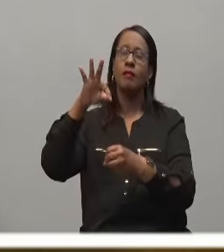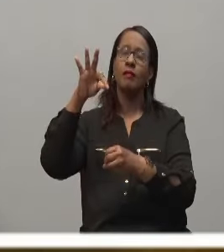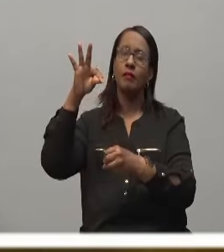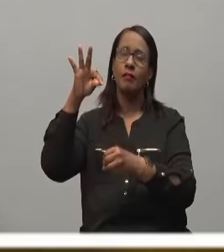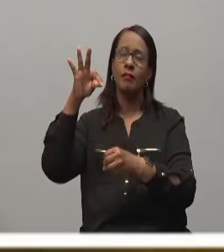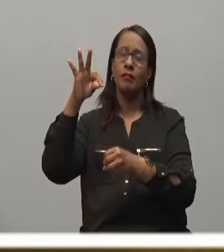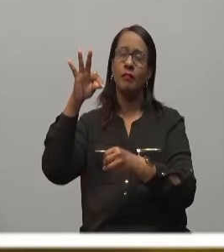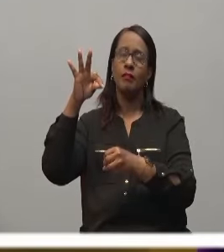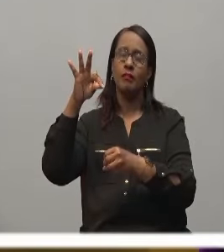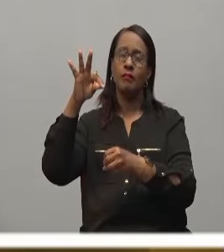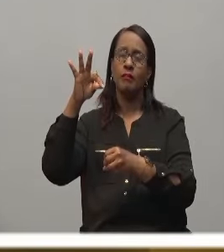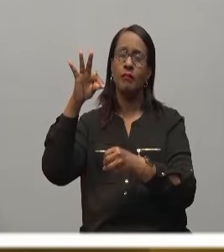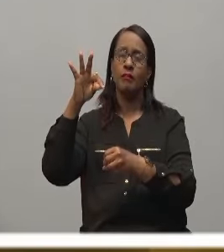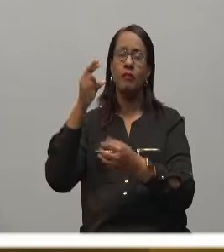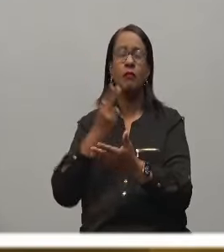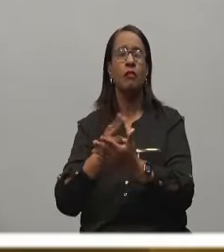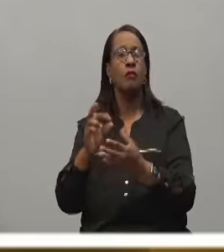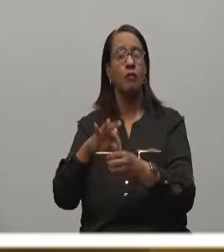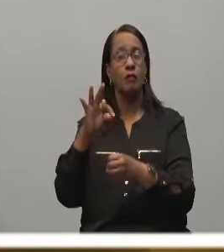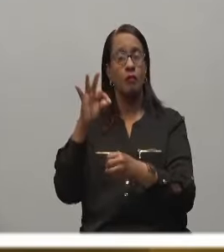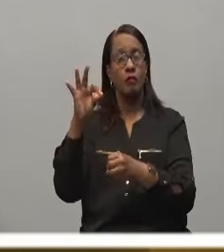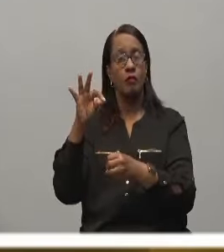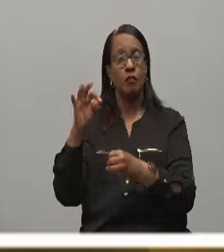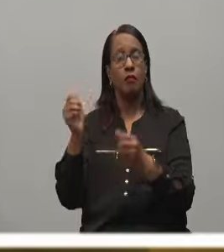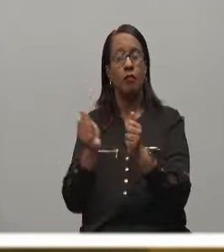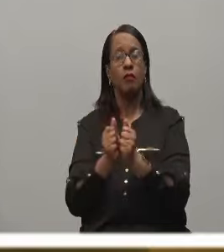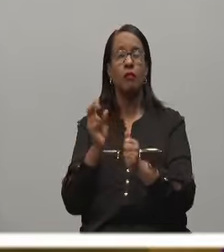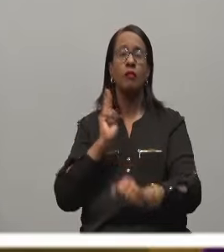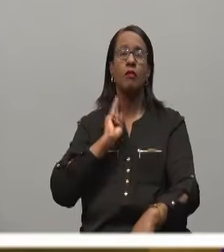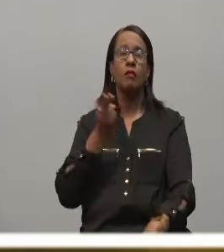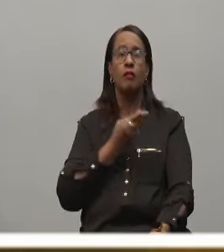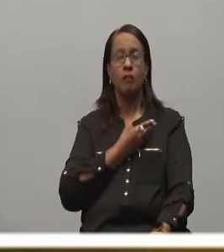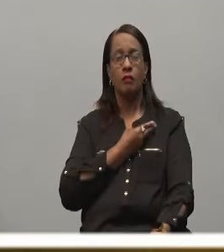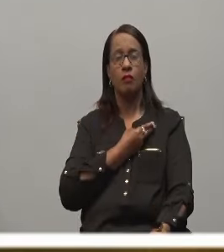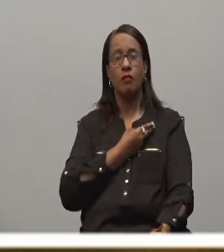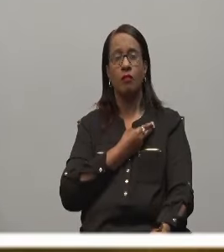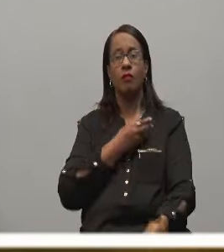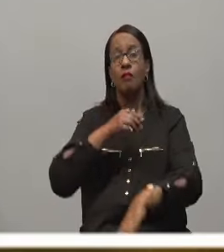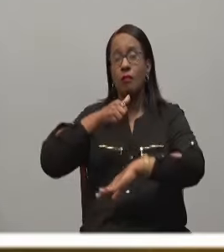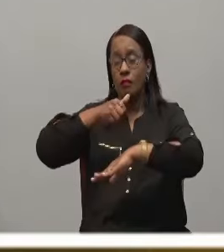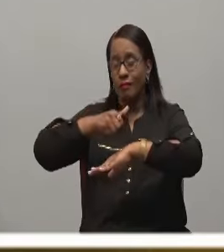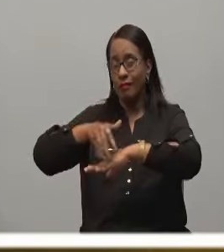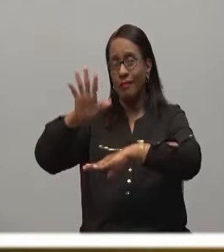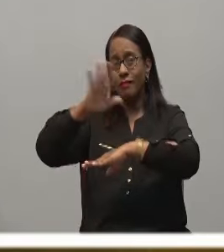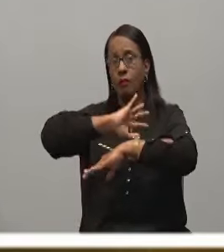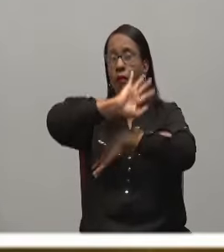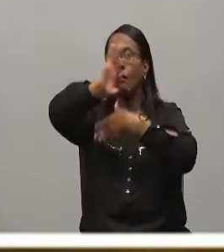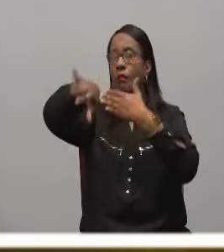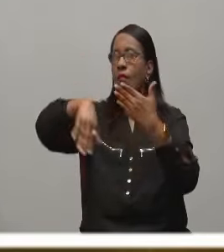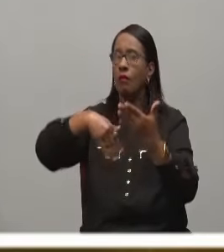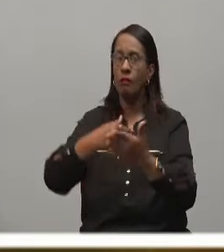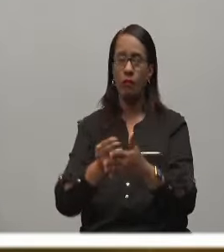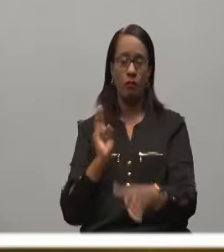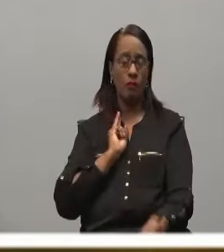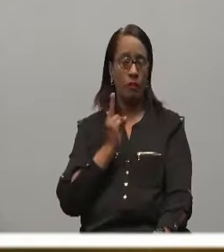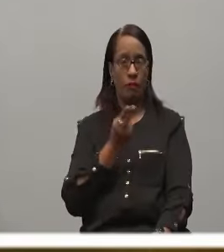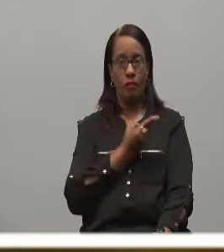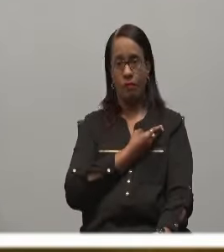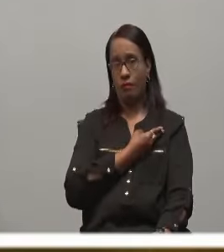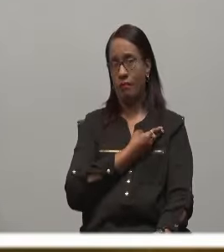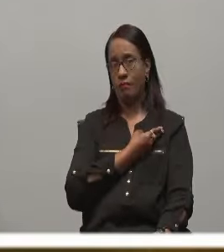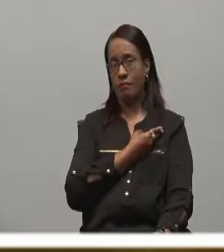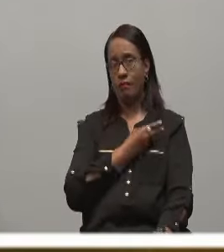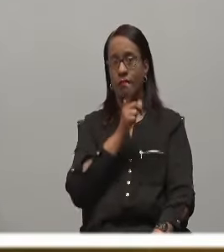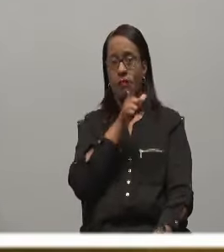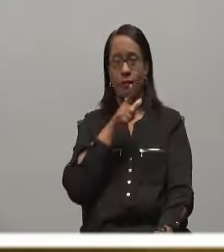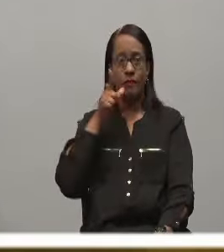drives us into Lent. It is God's Holy Spirit that drives us into Lent. Because in this time, we are reminded of something